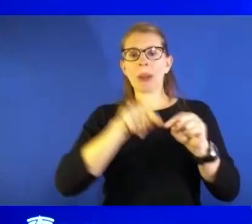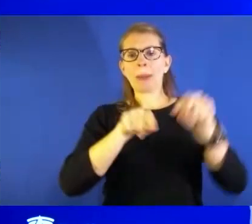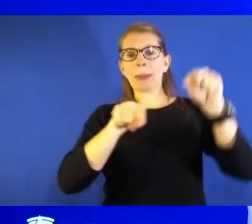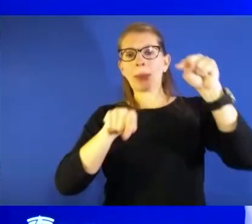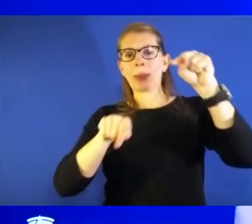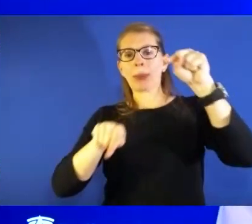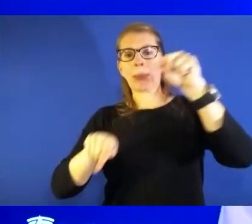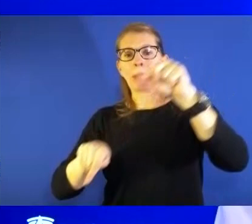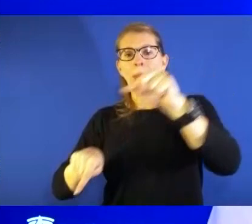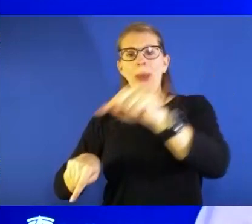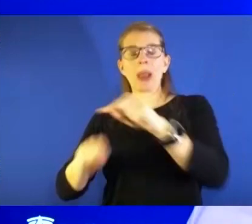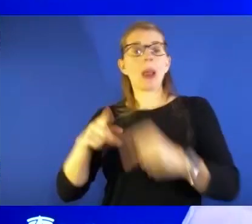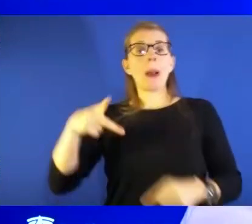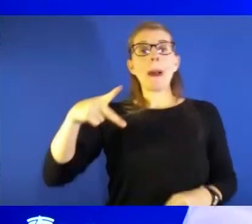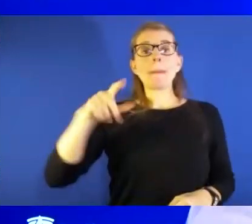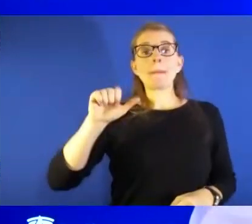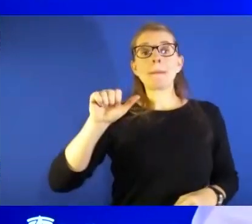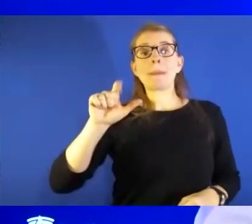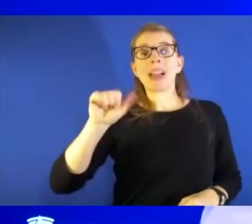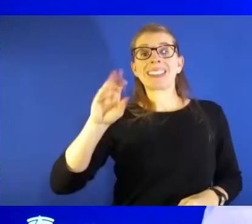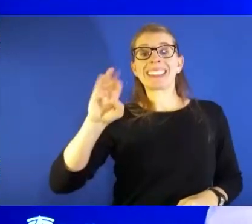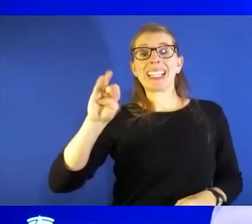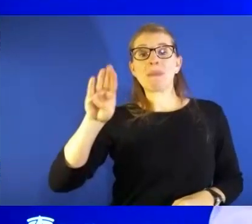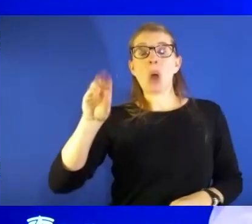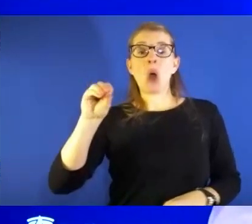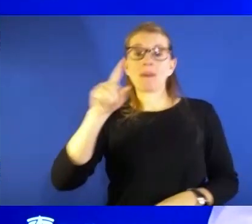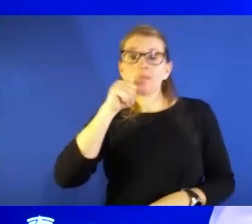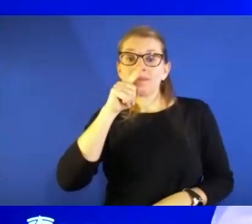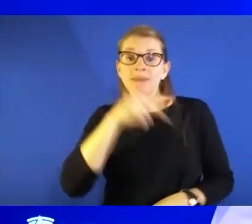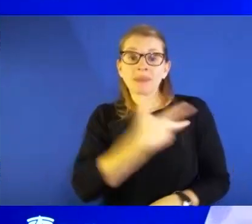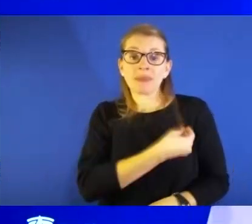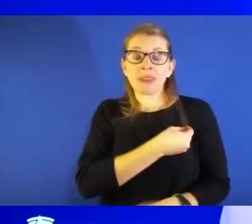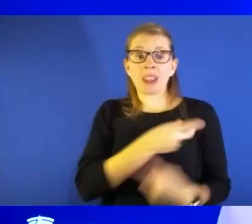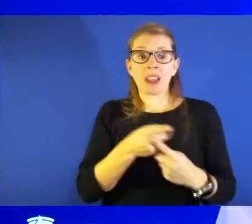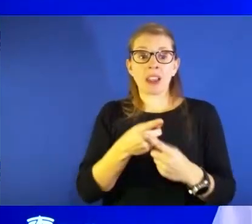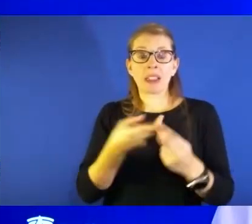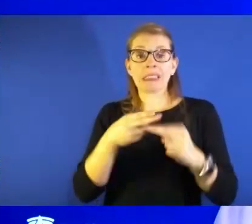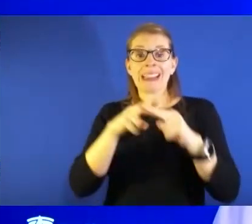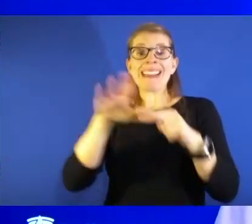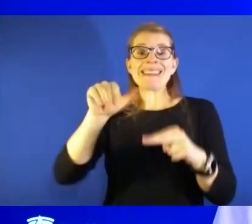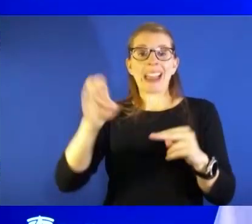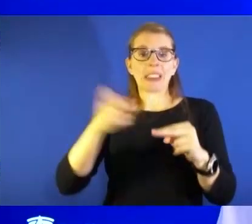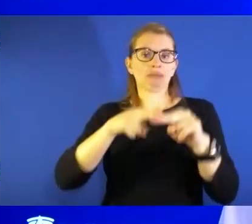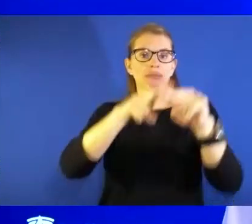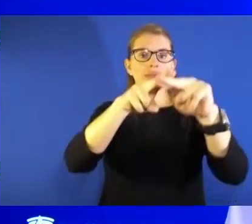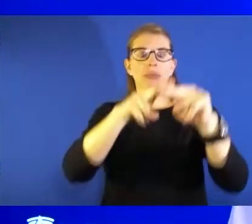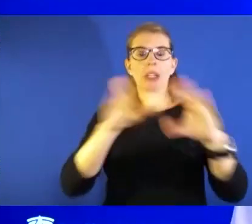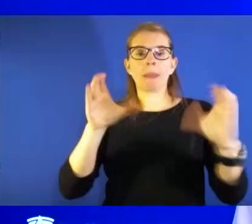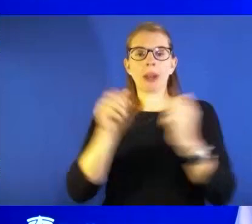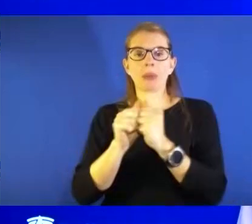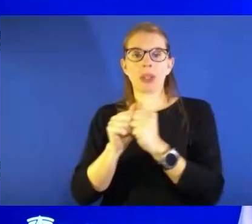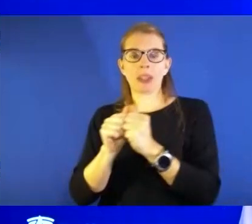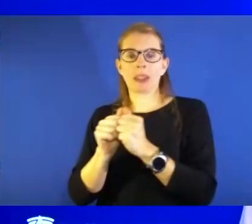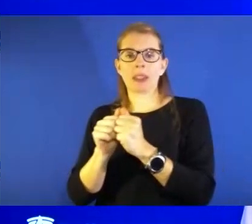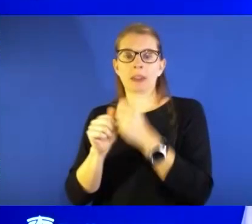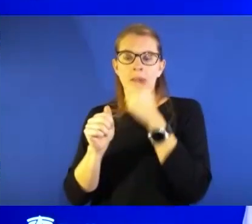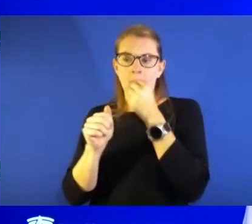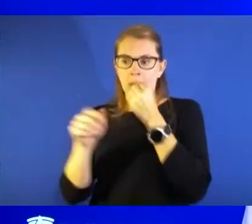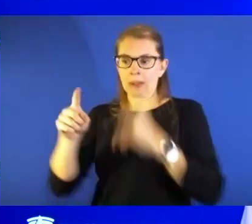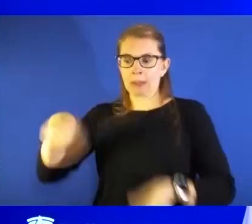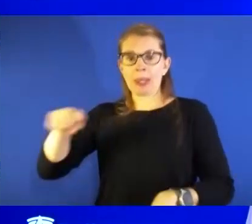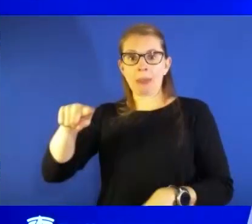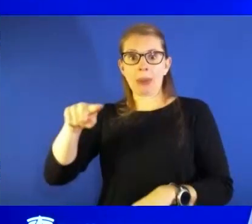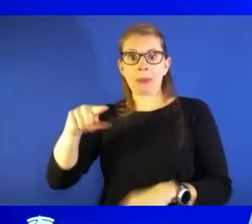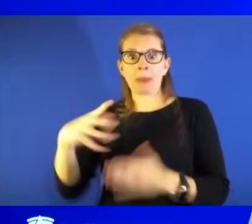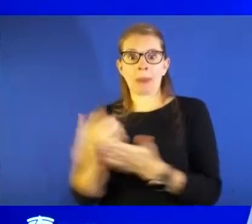got placebo continue to go and have an increase in the number of cases as compared to those people that got the